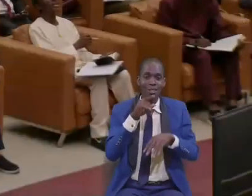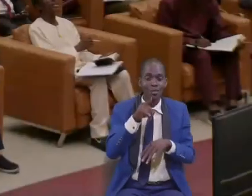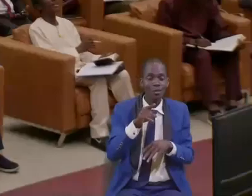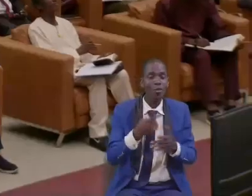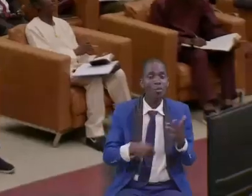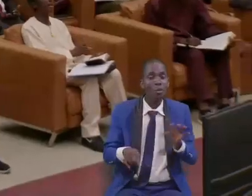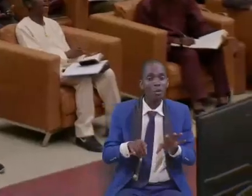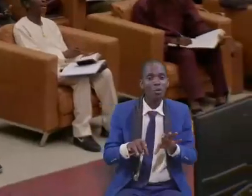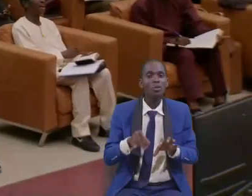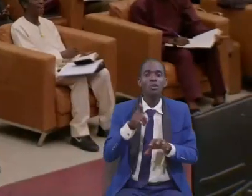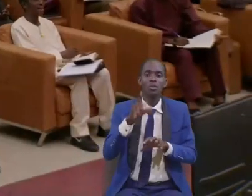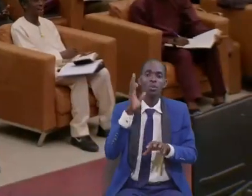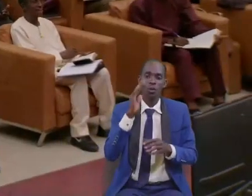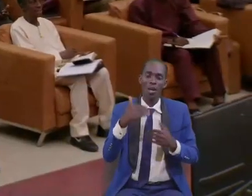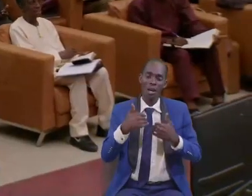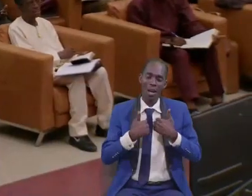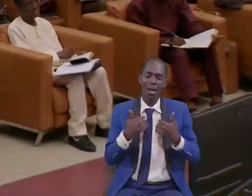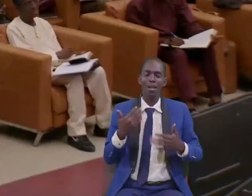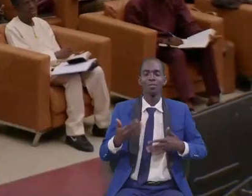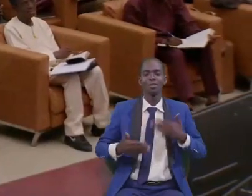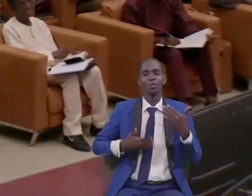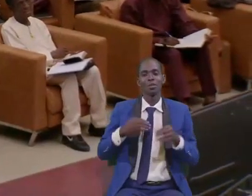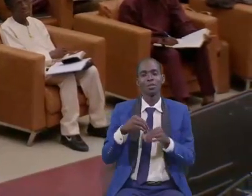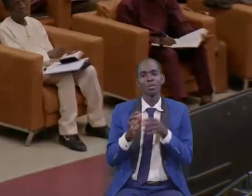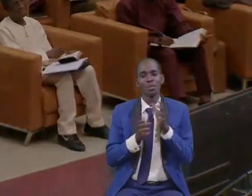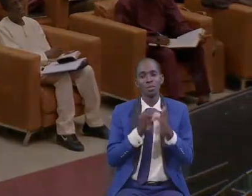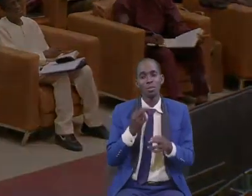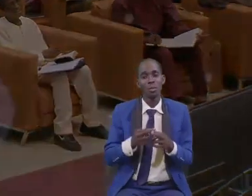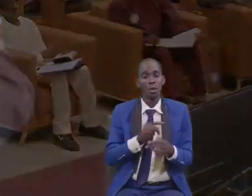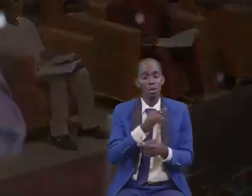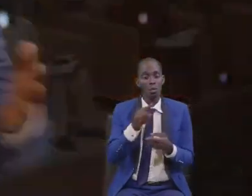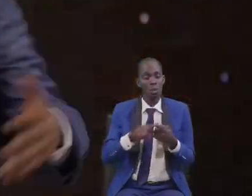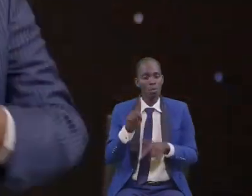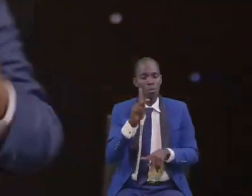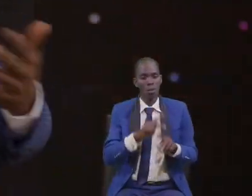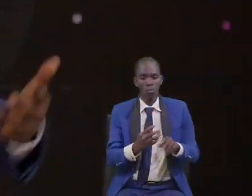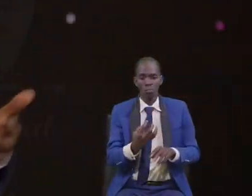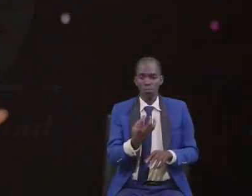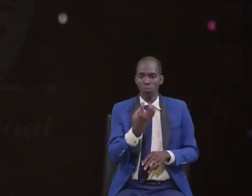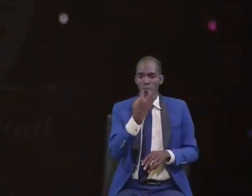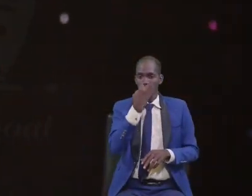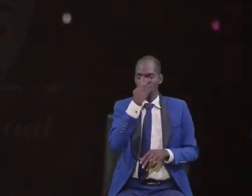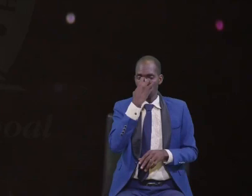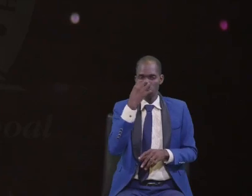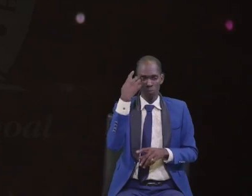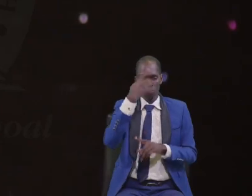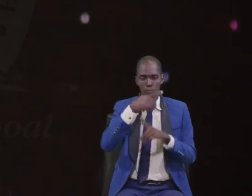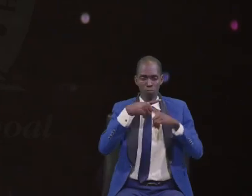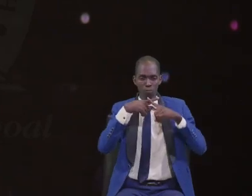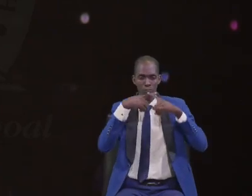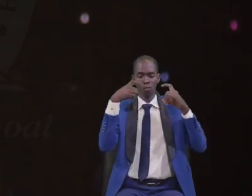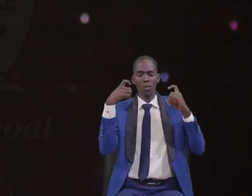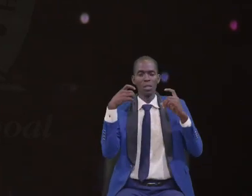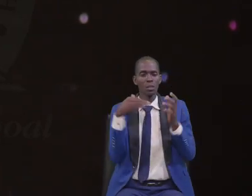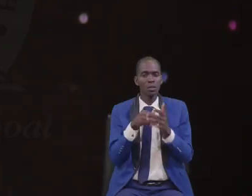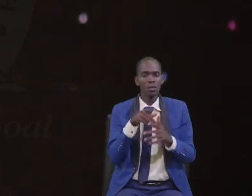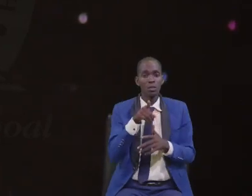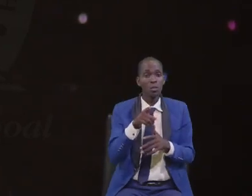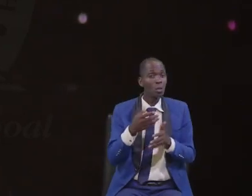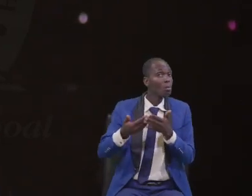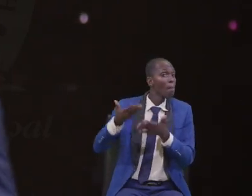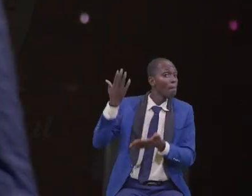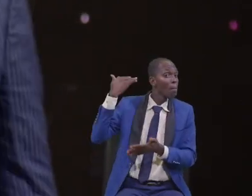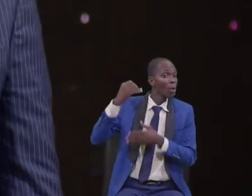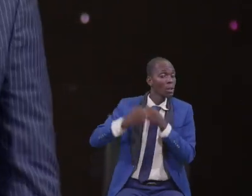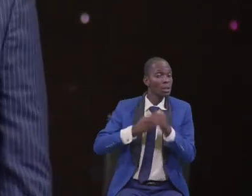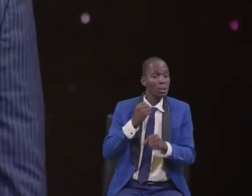amen. And when people frown at you, you know, in the past years, you couldn't bear